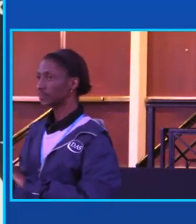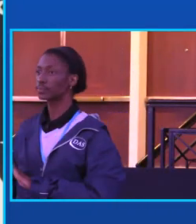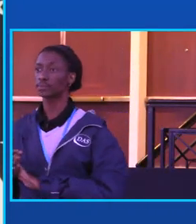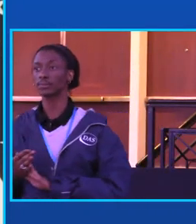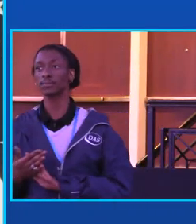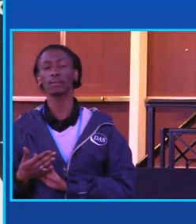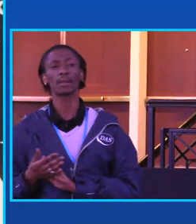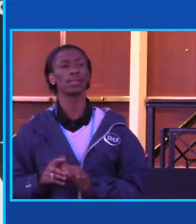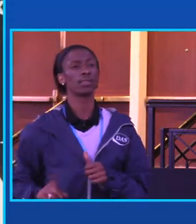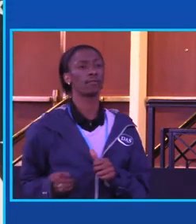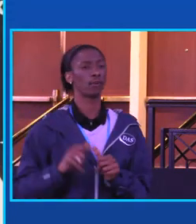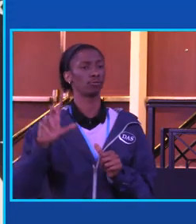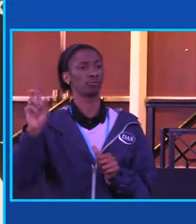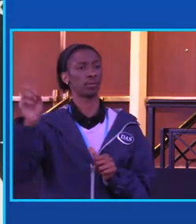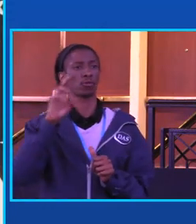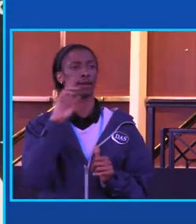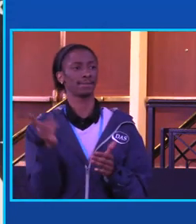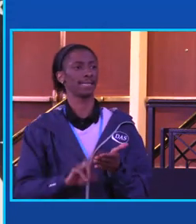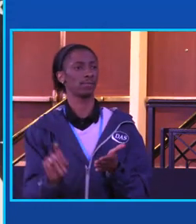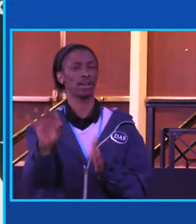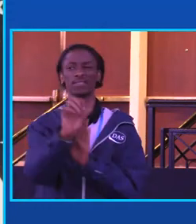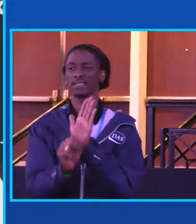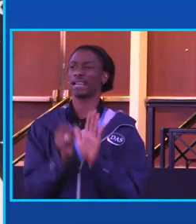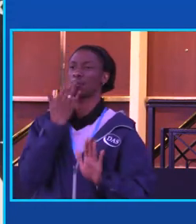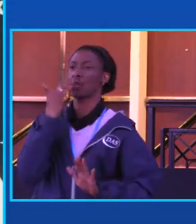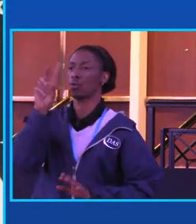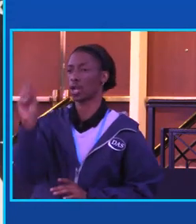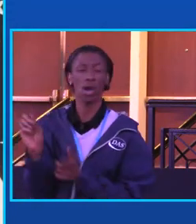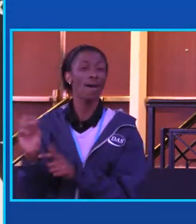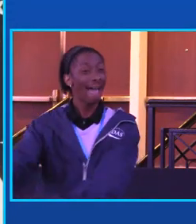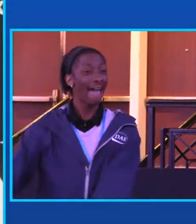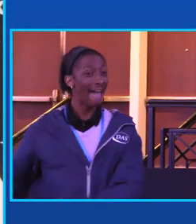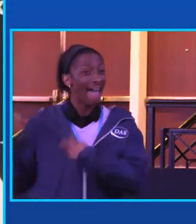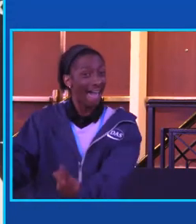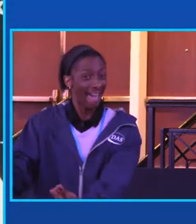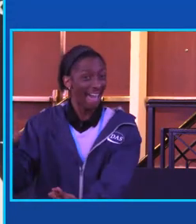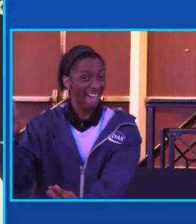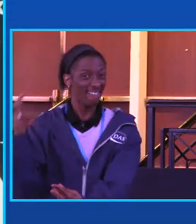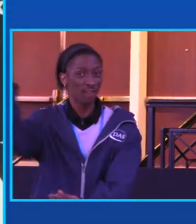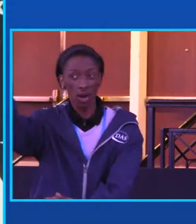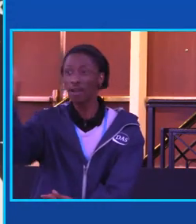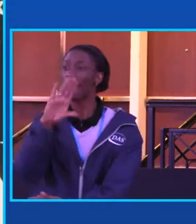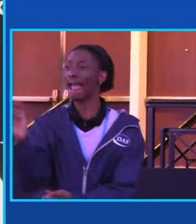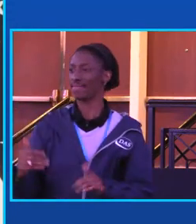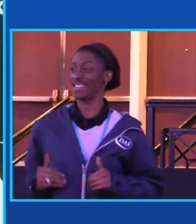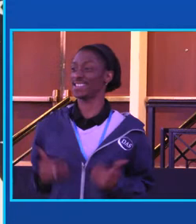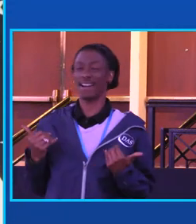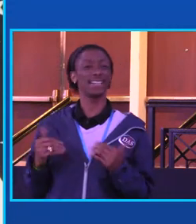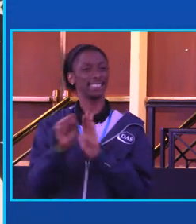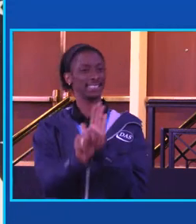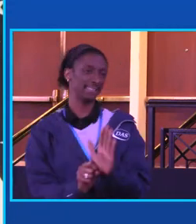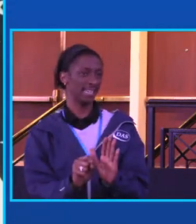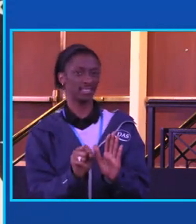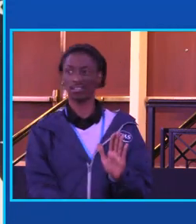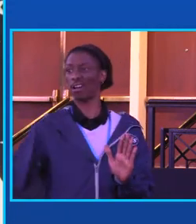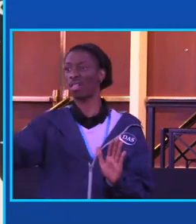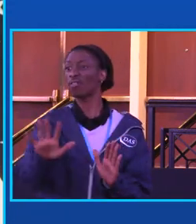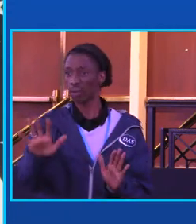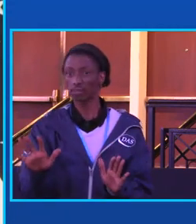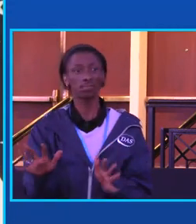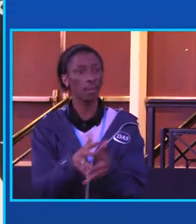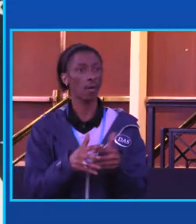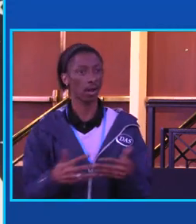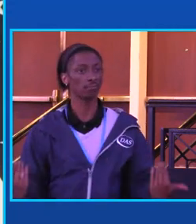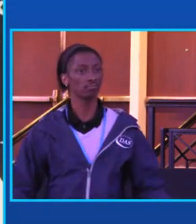the first Democratic Secretary of State in Colorado ever, and the youngest Secretary of State in the nation.